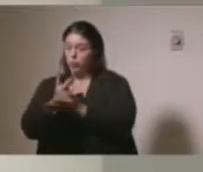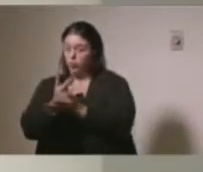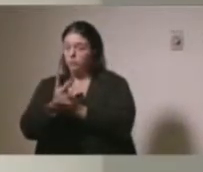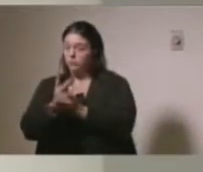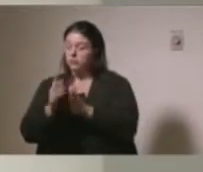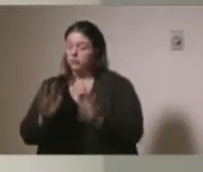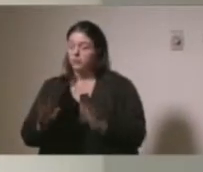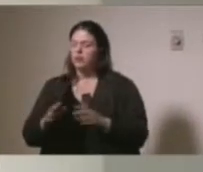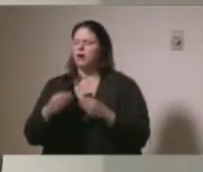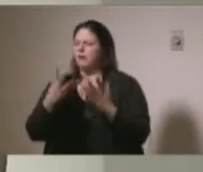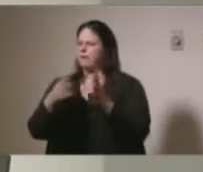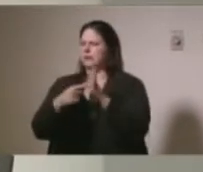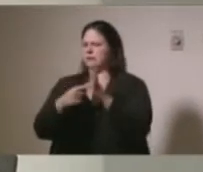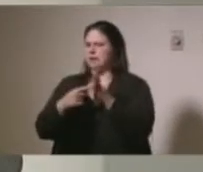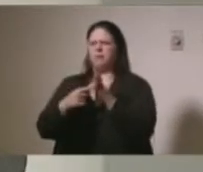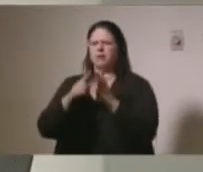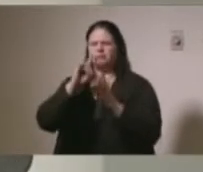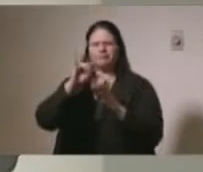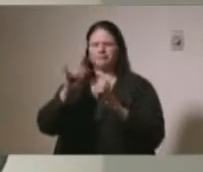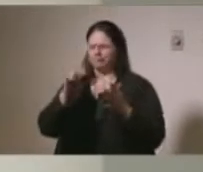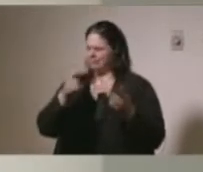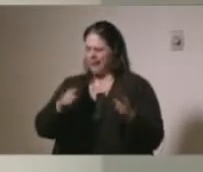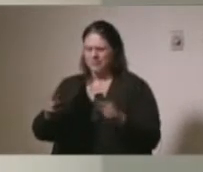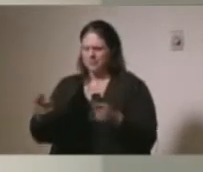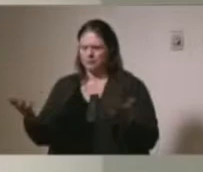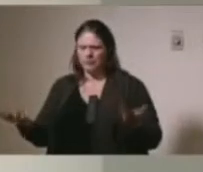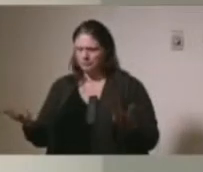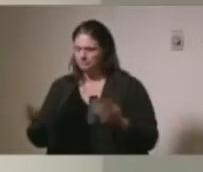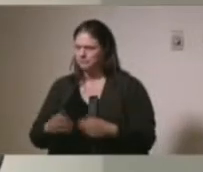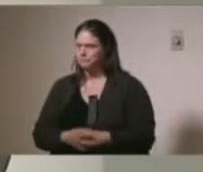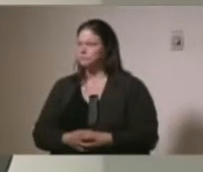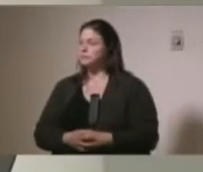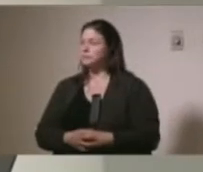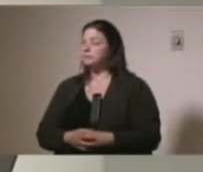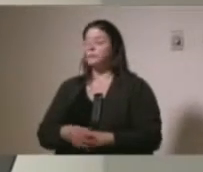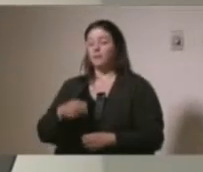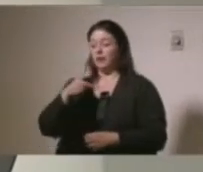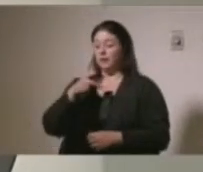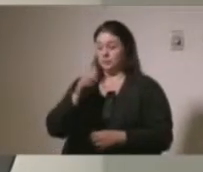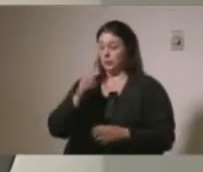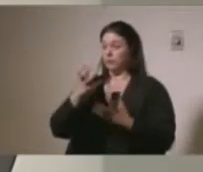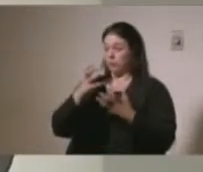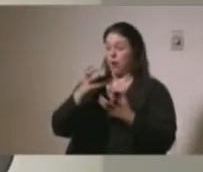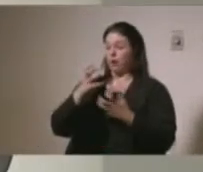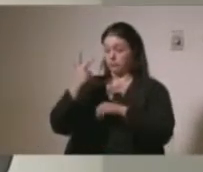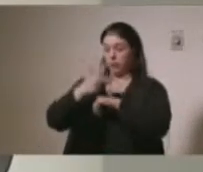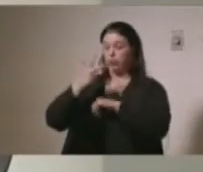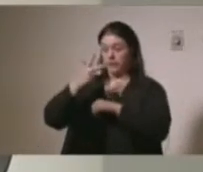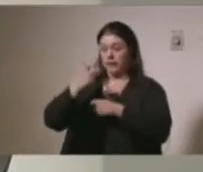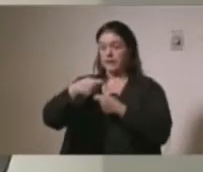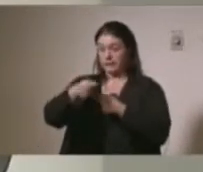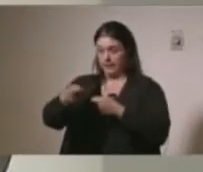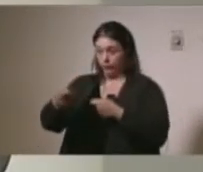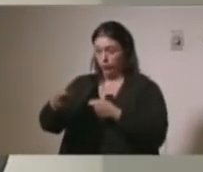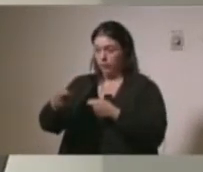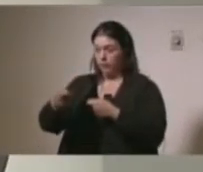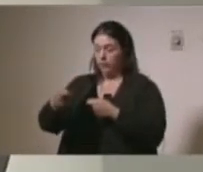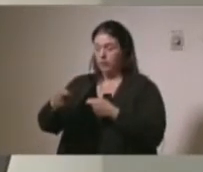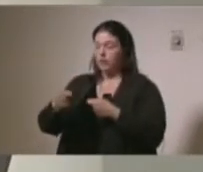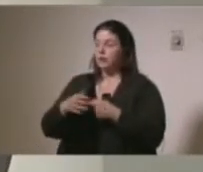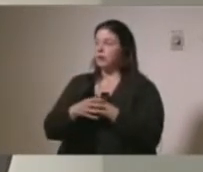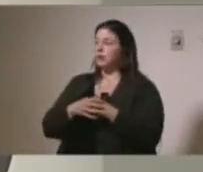happened. Is, you know, Post wanted a 3-day delivery. It came back